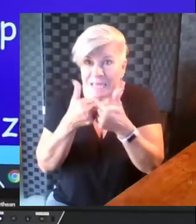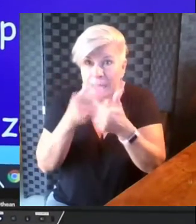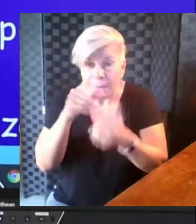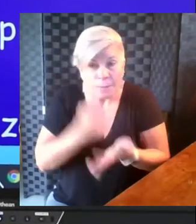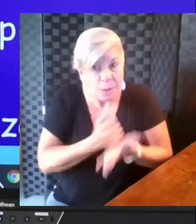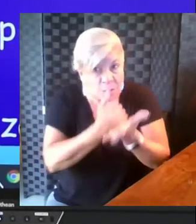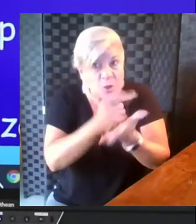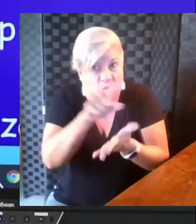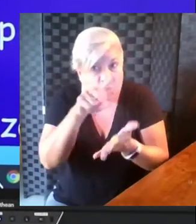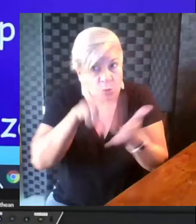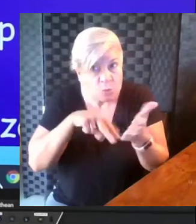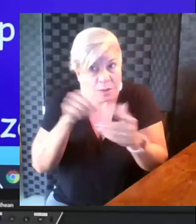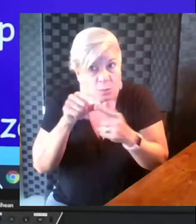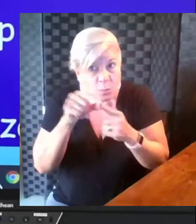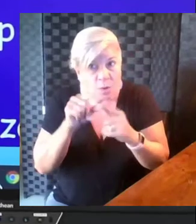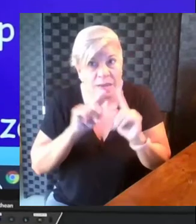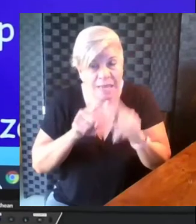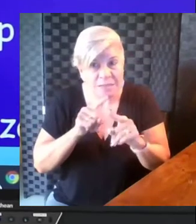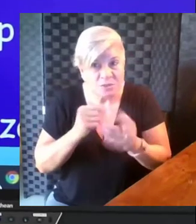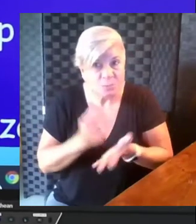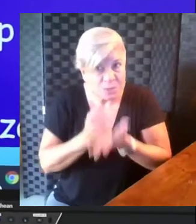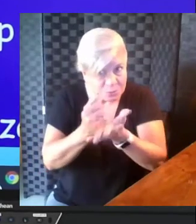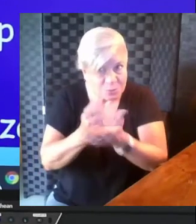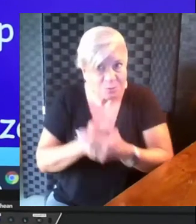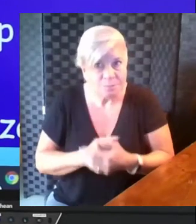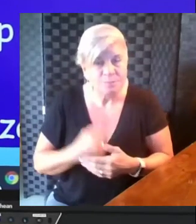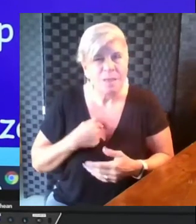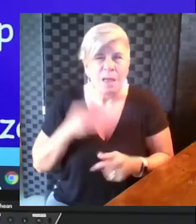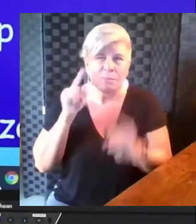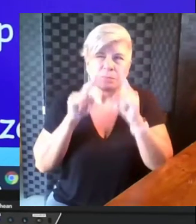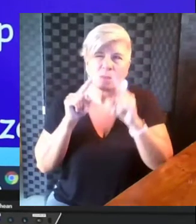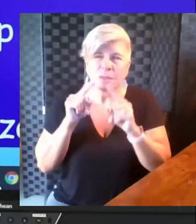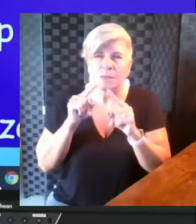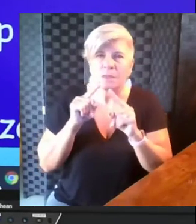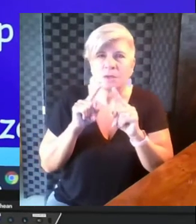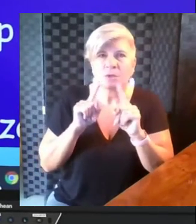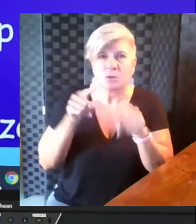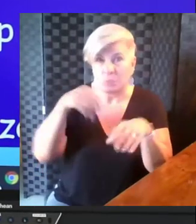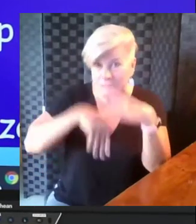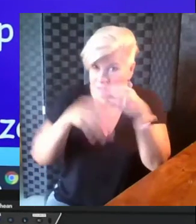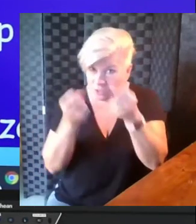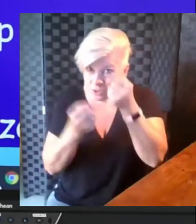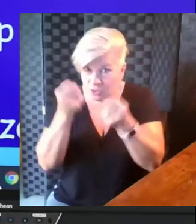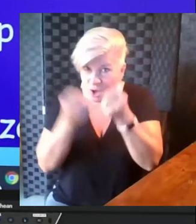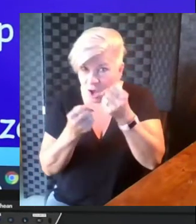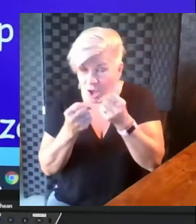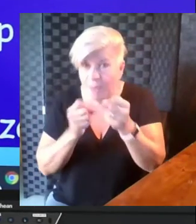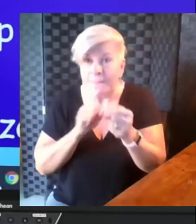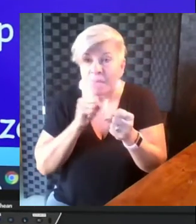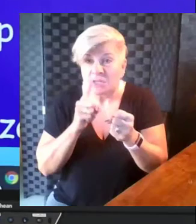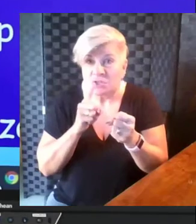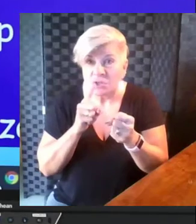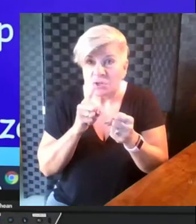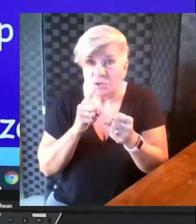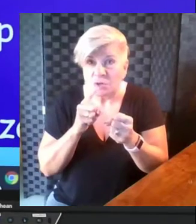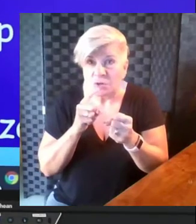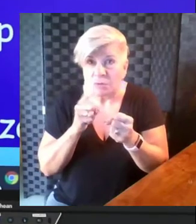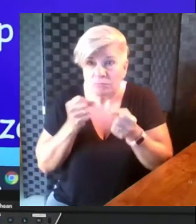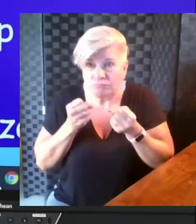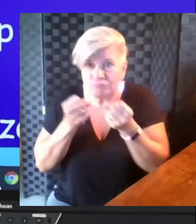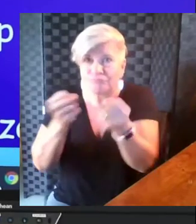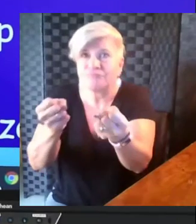want you to read me the word that is the answer to the clue. So I'm thinking of something that goes in your car to make sure it runs.